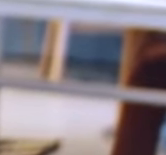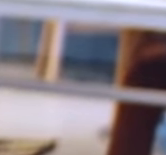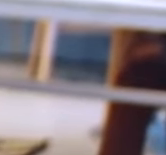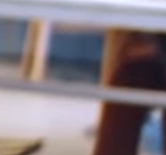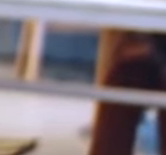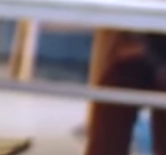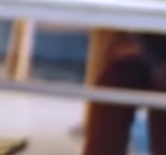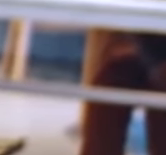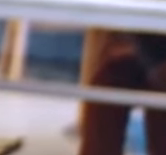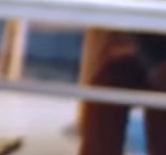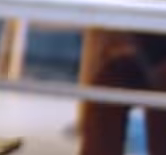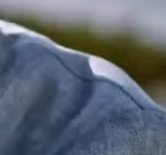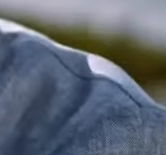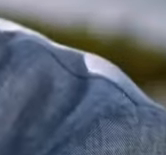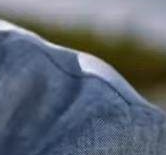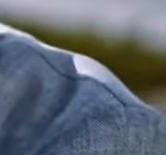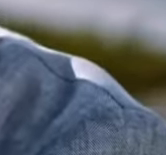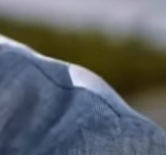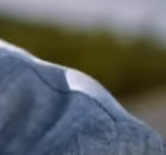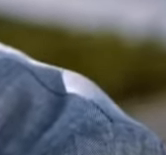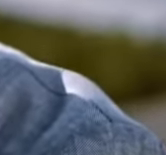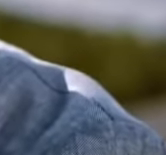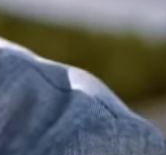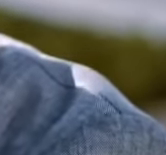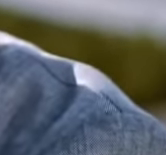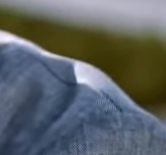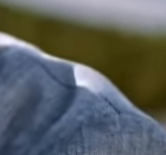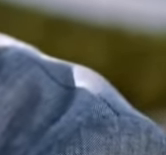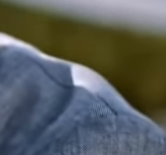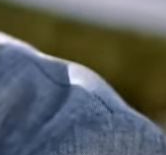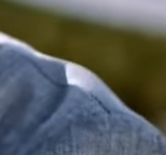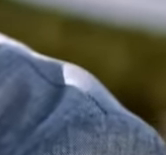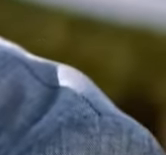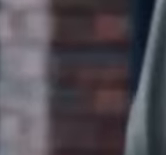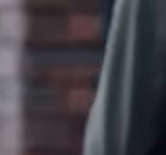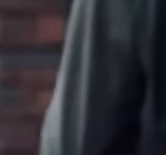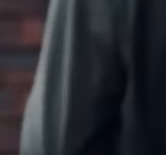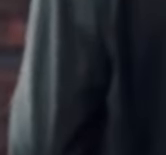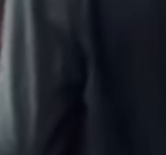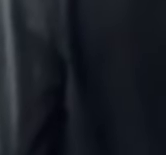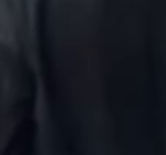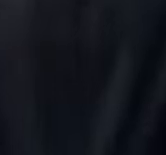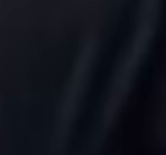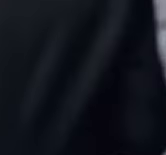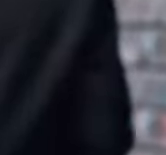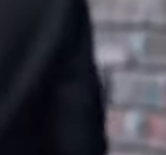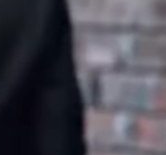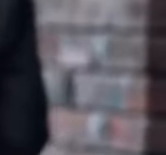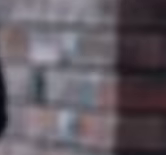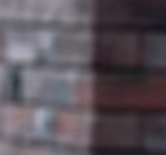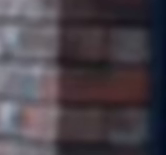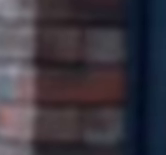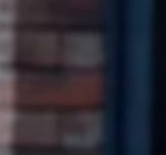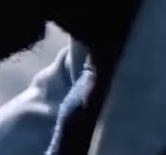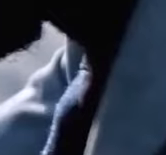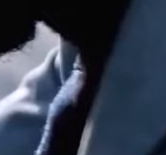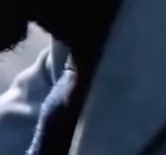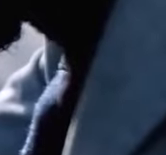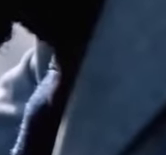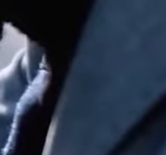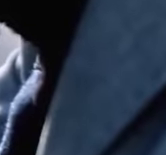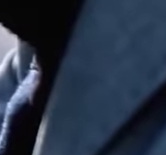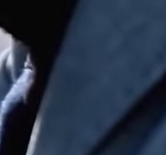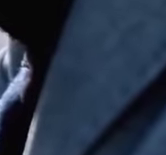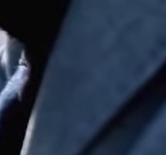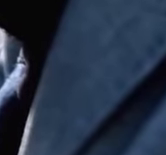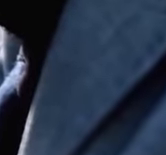get it and for a good price, somewhere overseas maybe. And the most difficult part about that being having all the